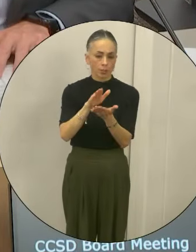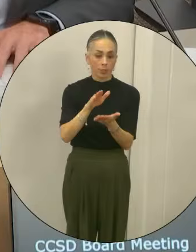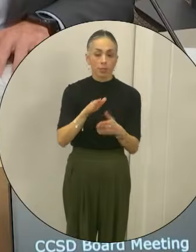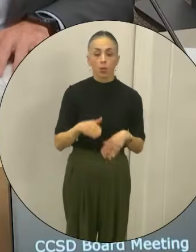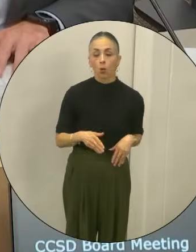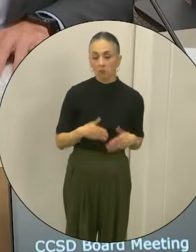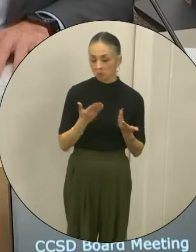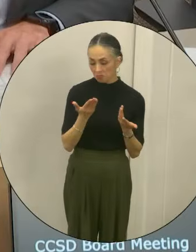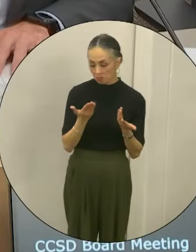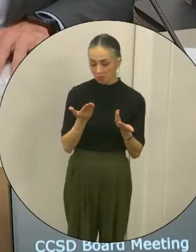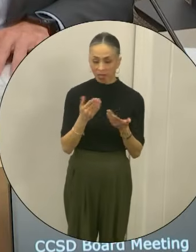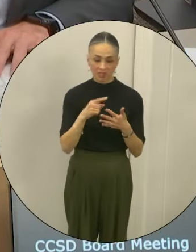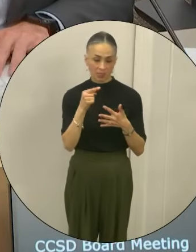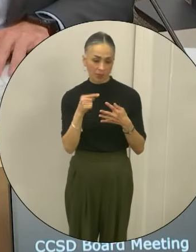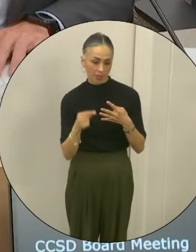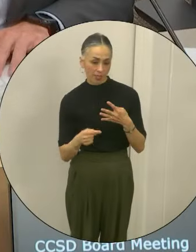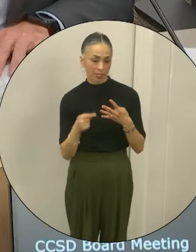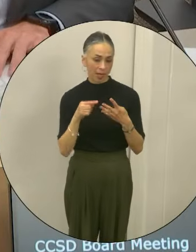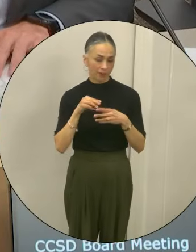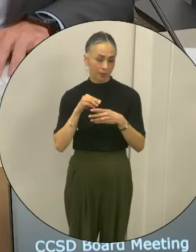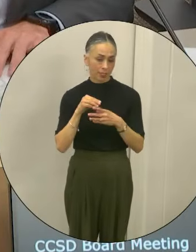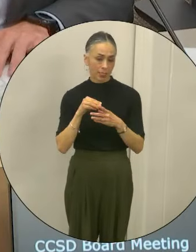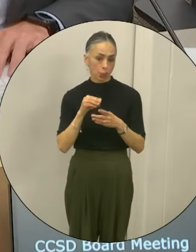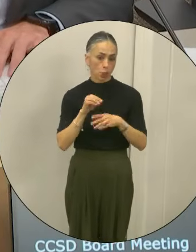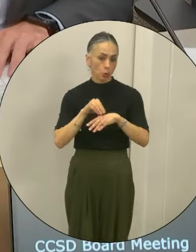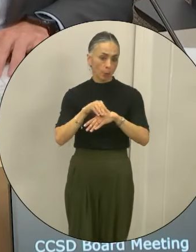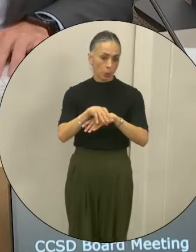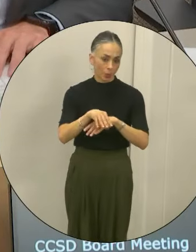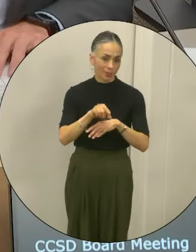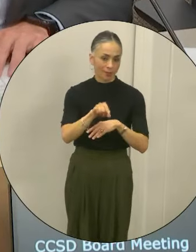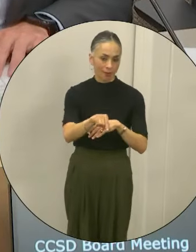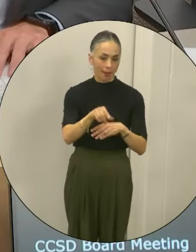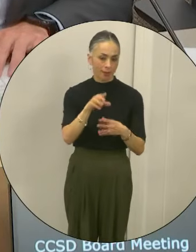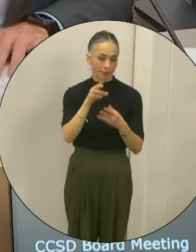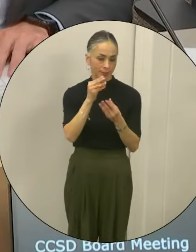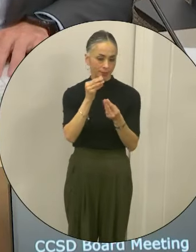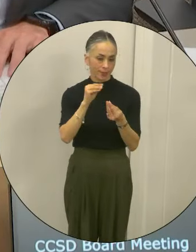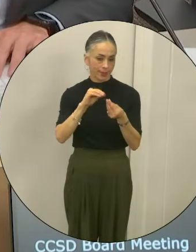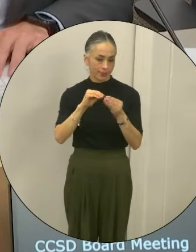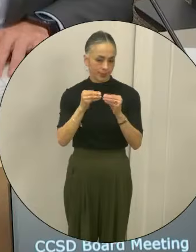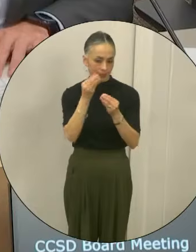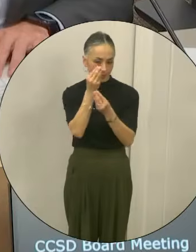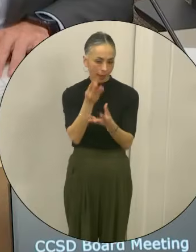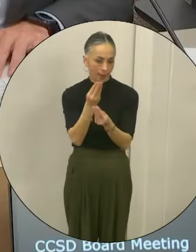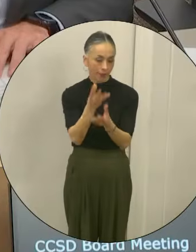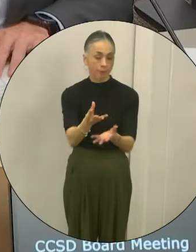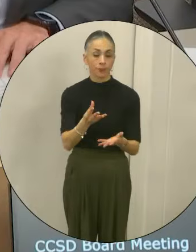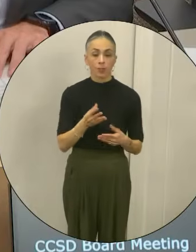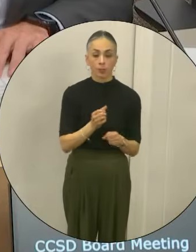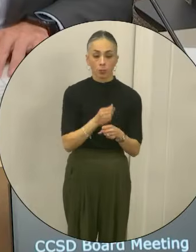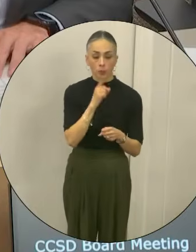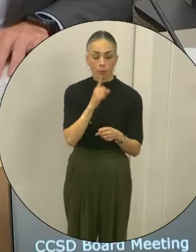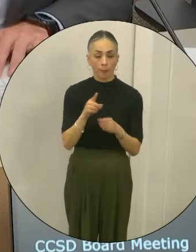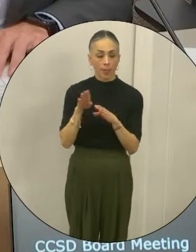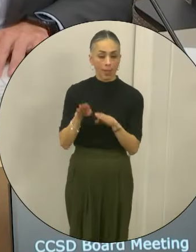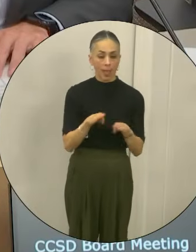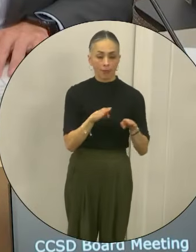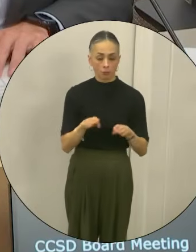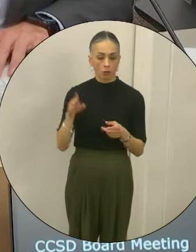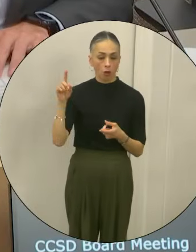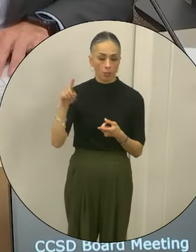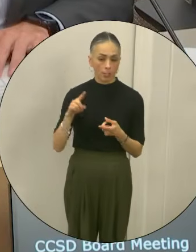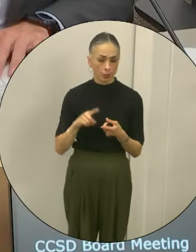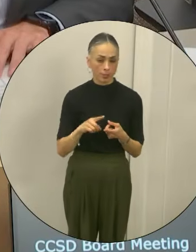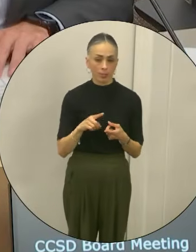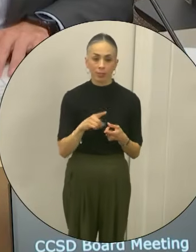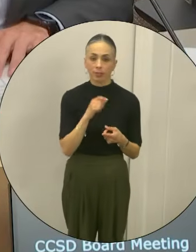have contributed to that data to ensure that you know, these approaches, these behaviors are decreasing,